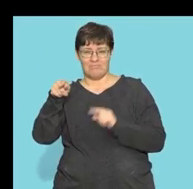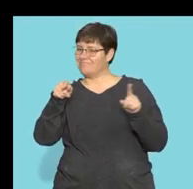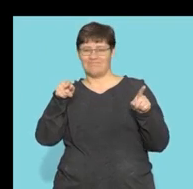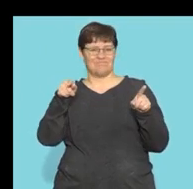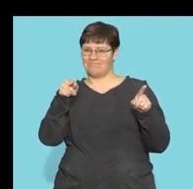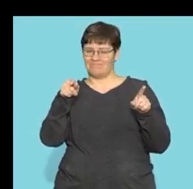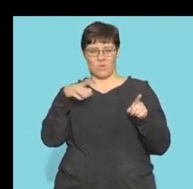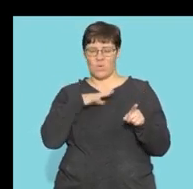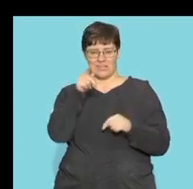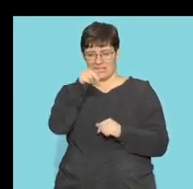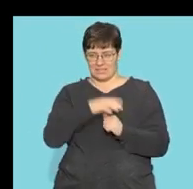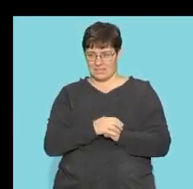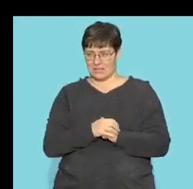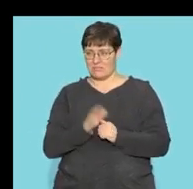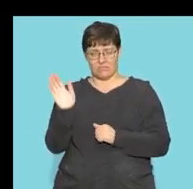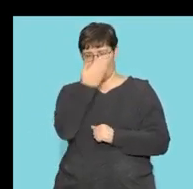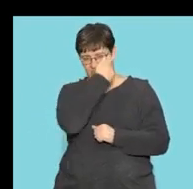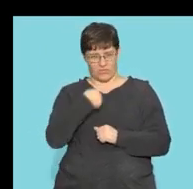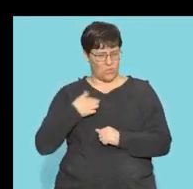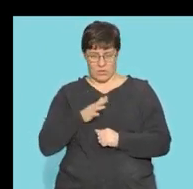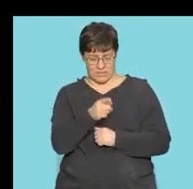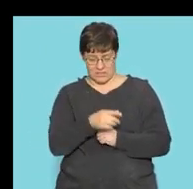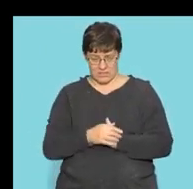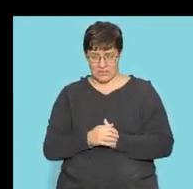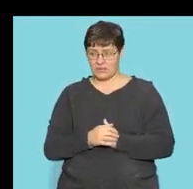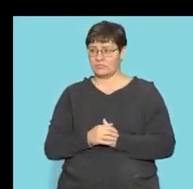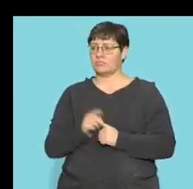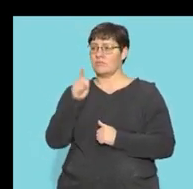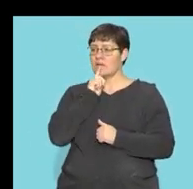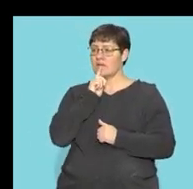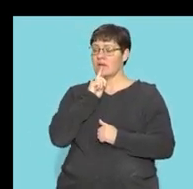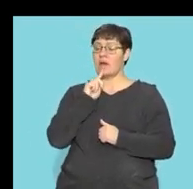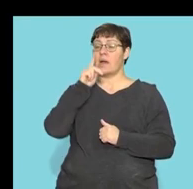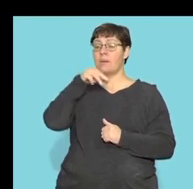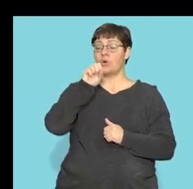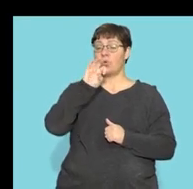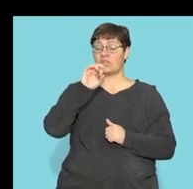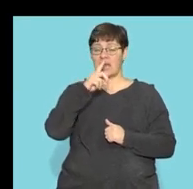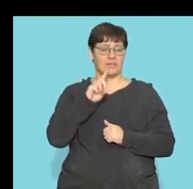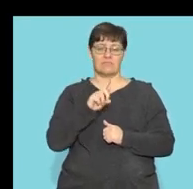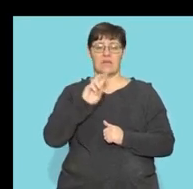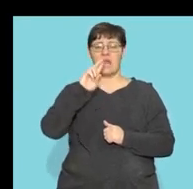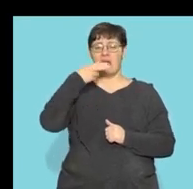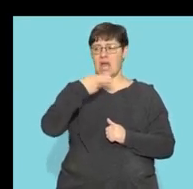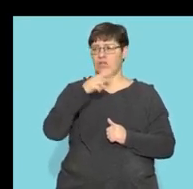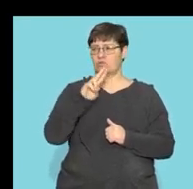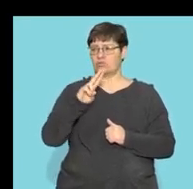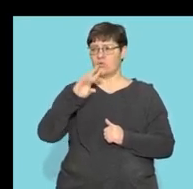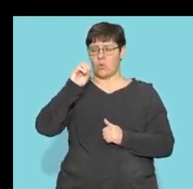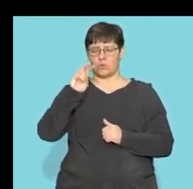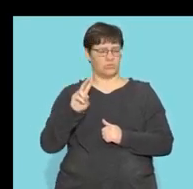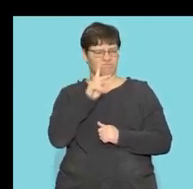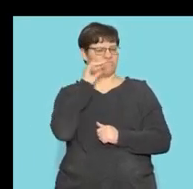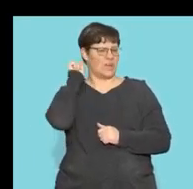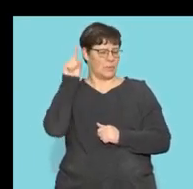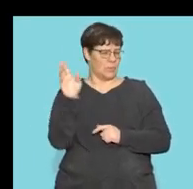that reaction. We'll cross that one out. It's not what we're looking for. There's peroxide, and there's oxygen there. It's one we can ignore. All